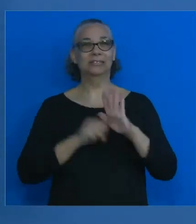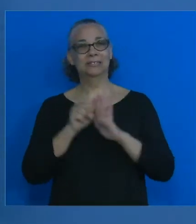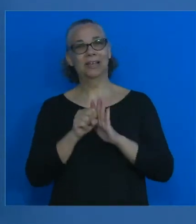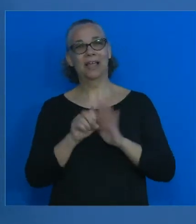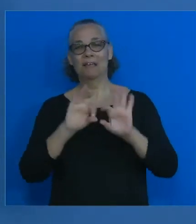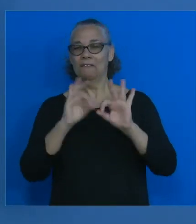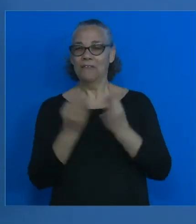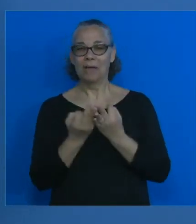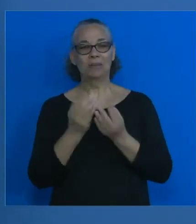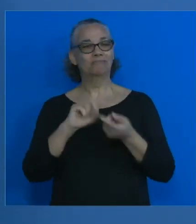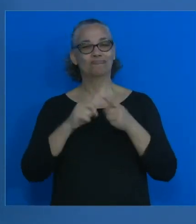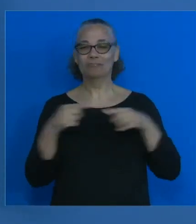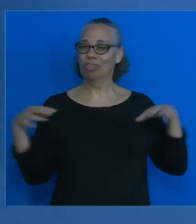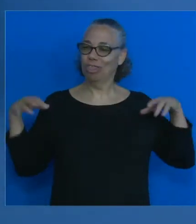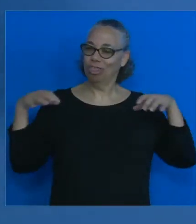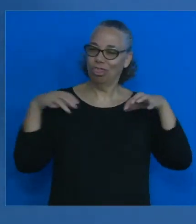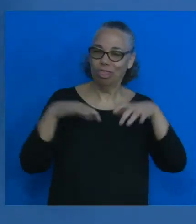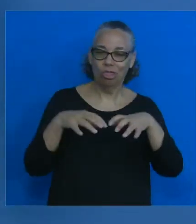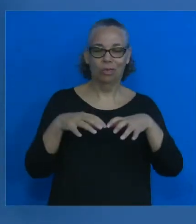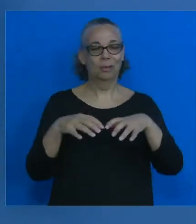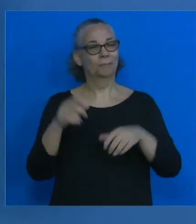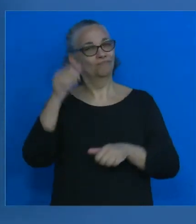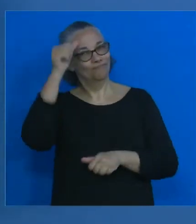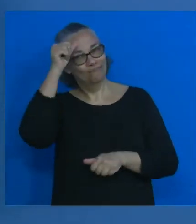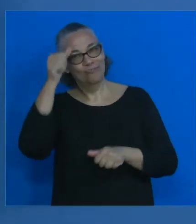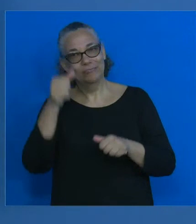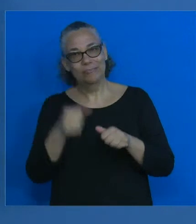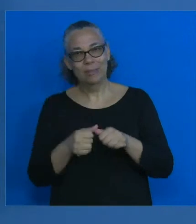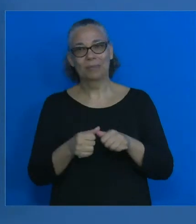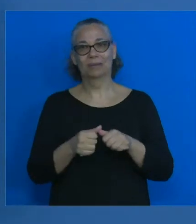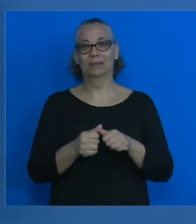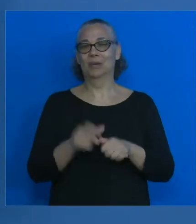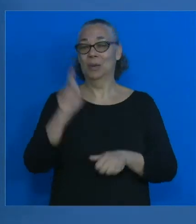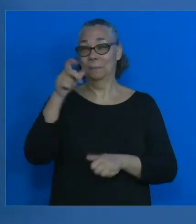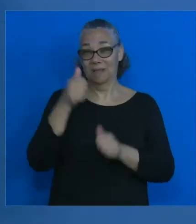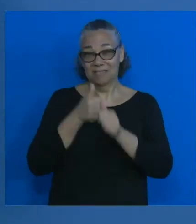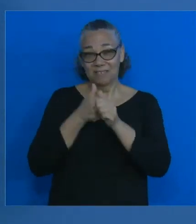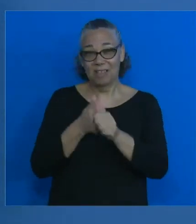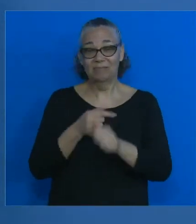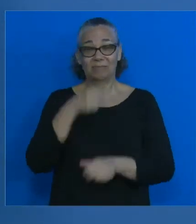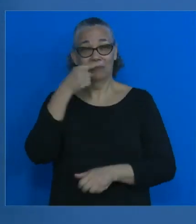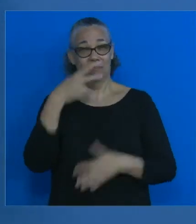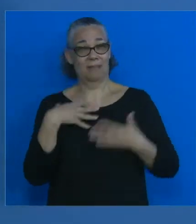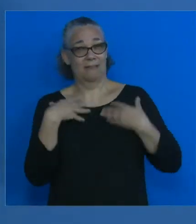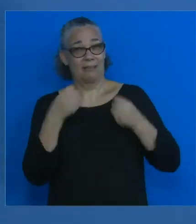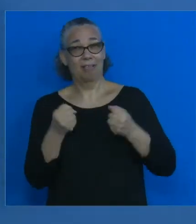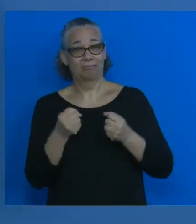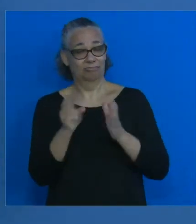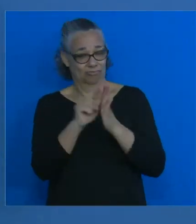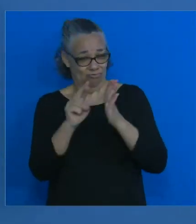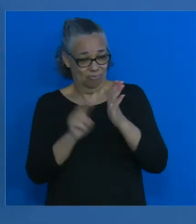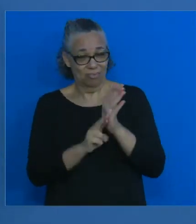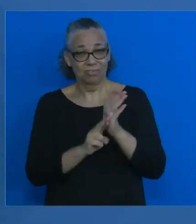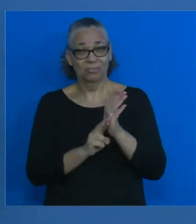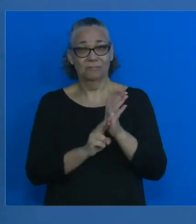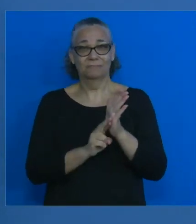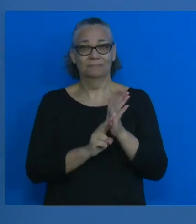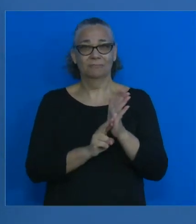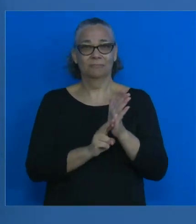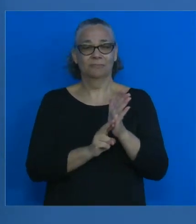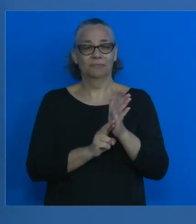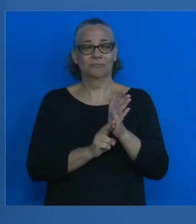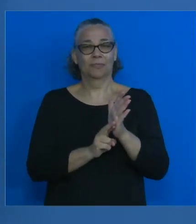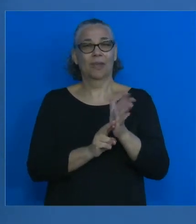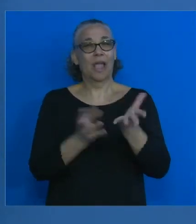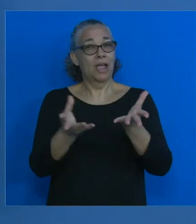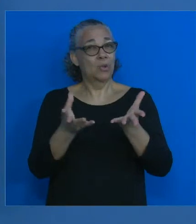get together, we must be more mindful than ever about following these public health guidelines. Therefore, I